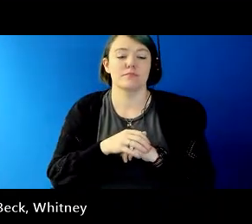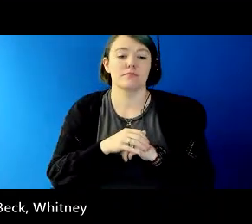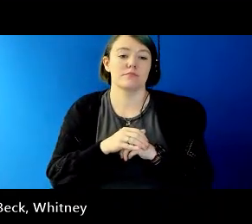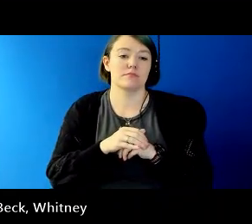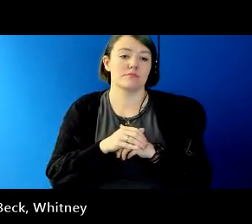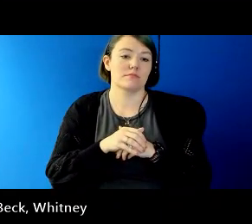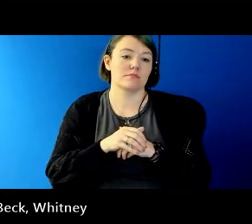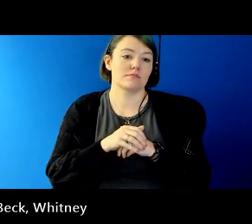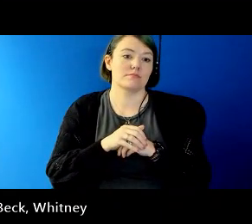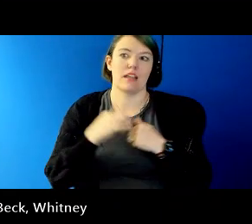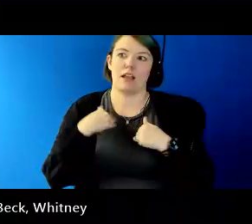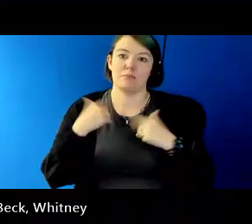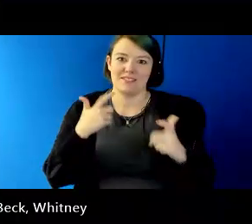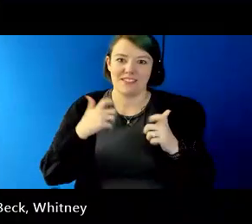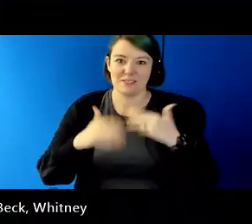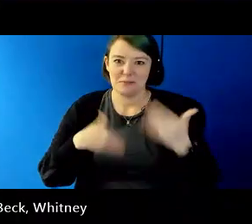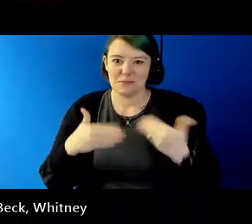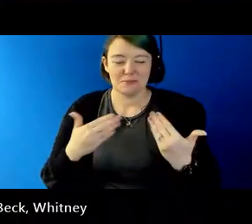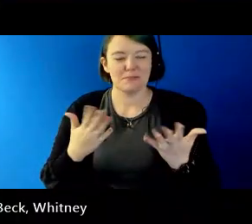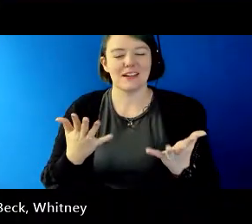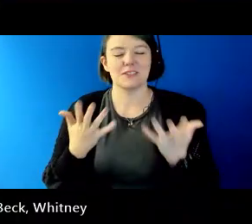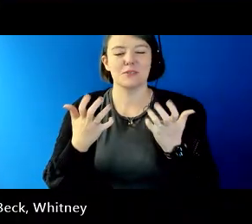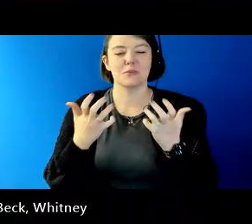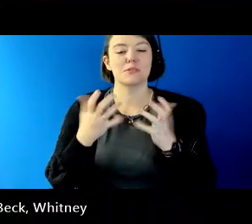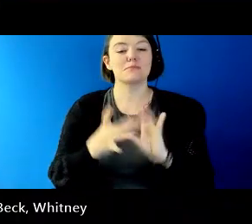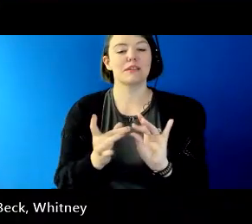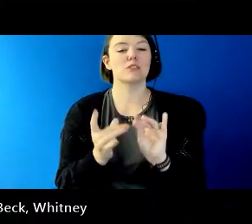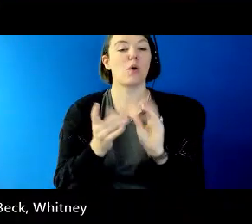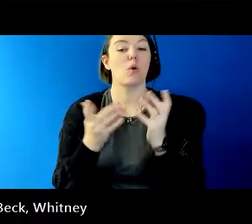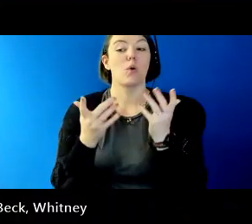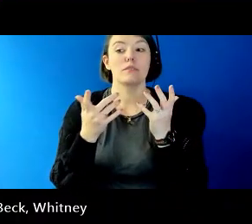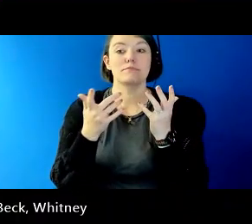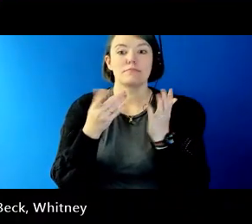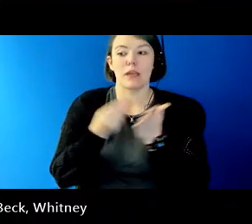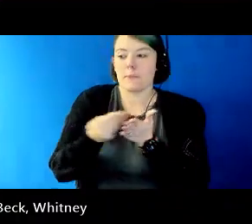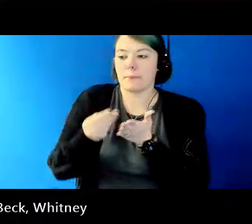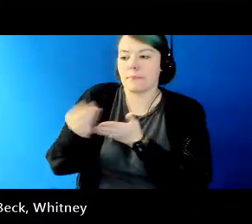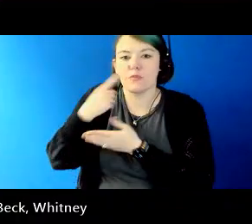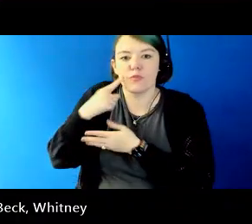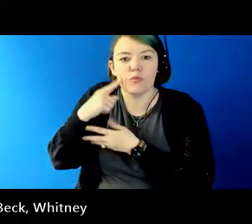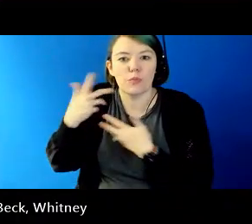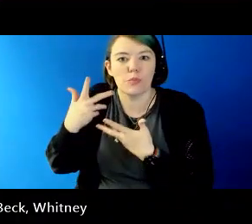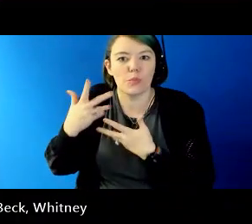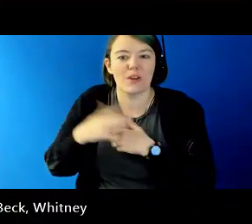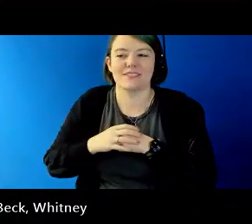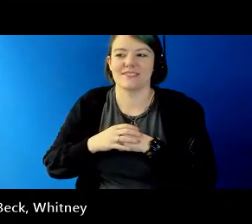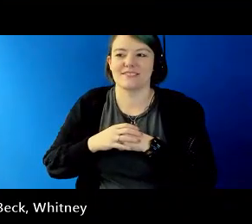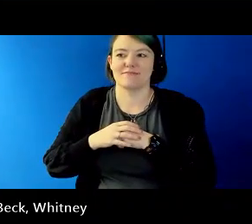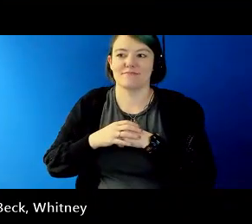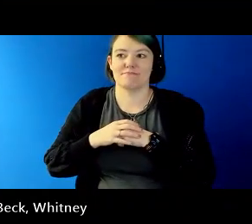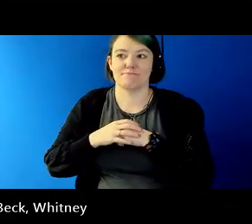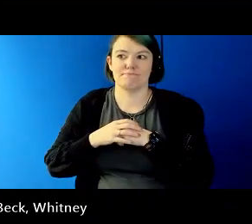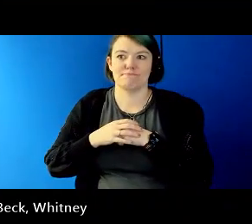to just close out with what you can use the funds on, because all of us who are working obviously use their paychecks